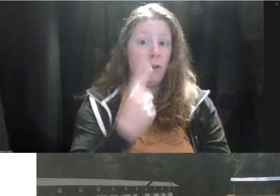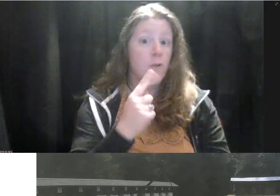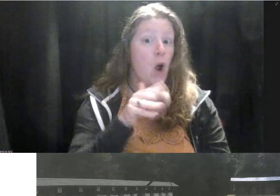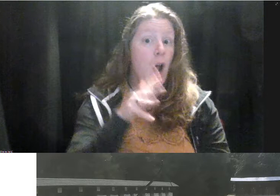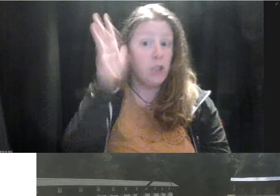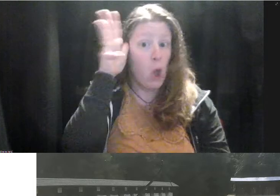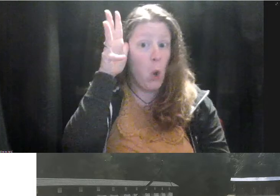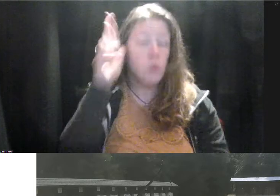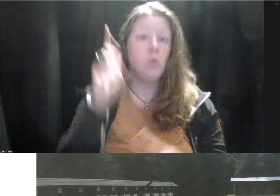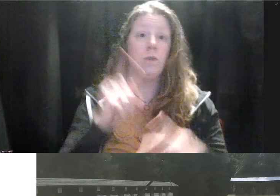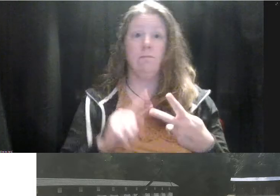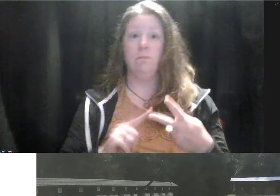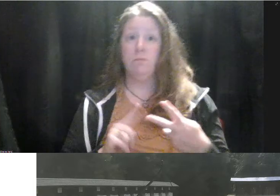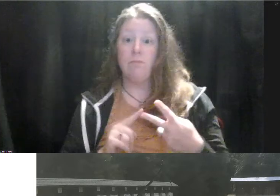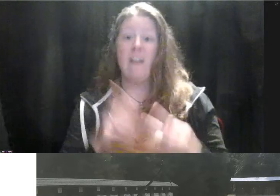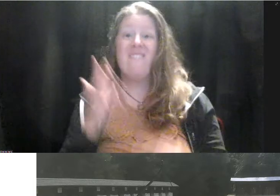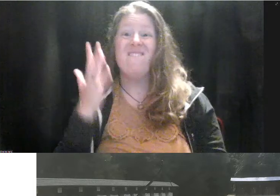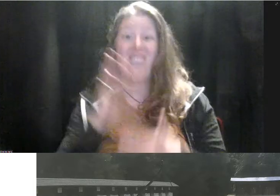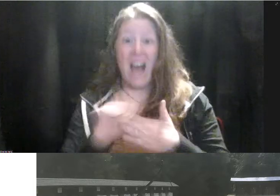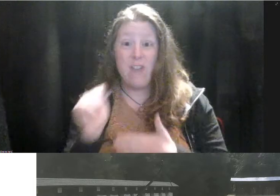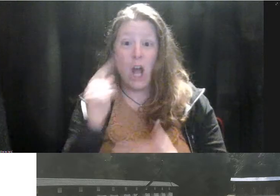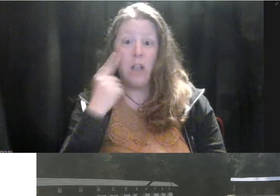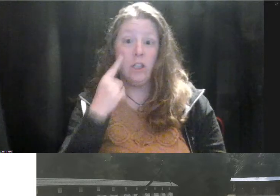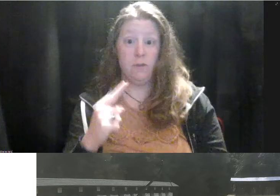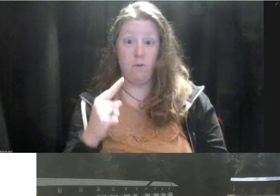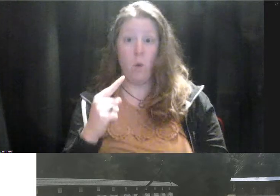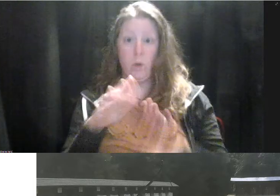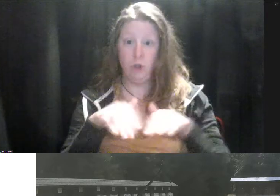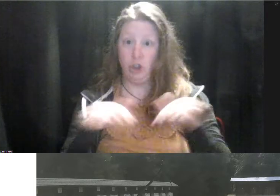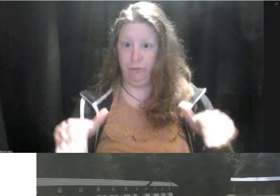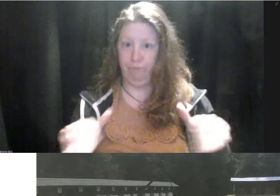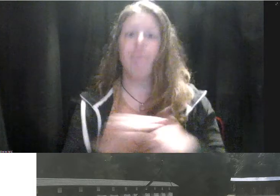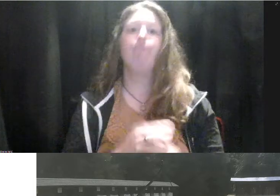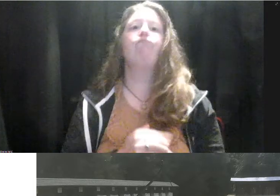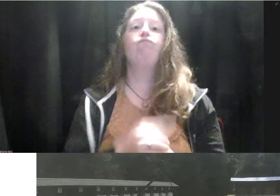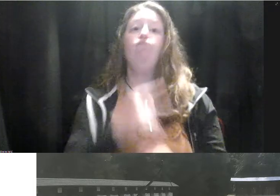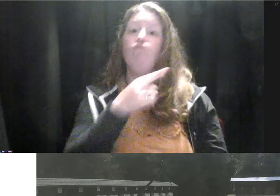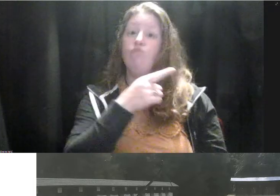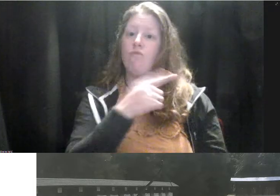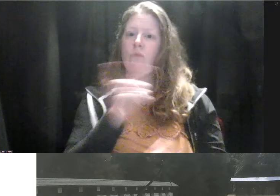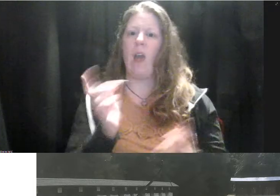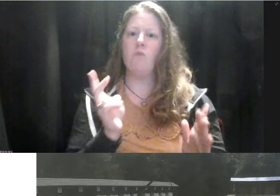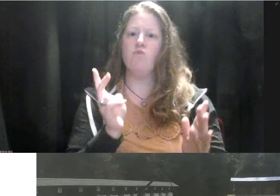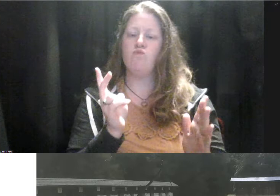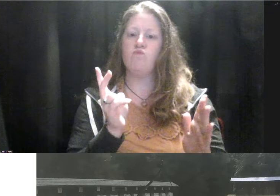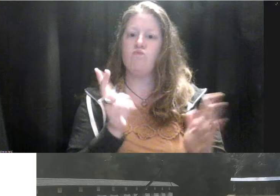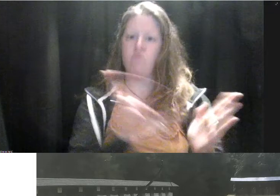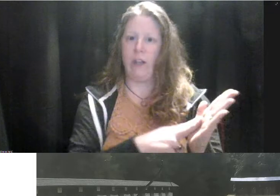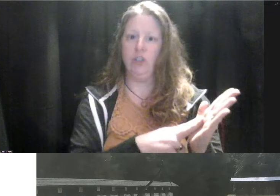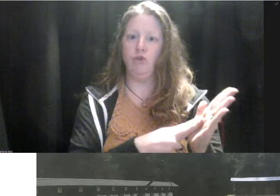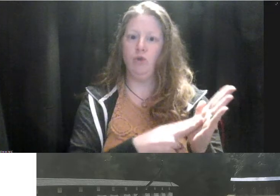The registration will be $10 for adults, $5 for children.